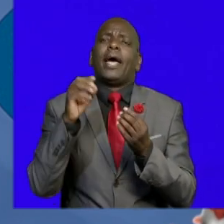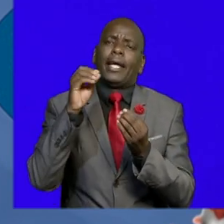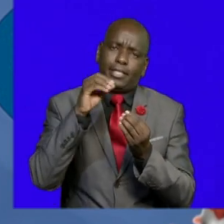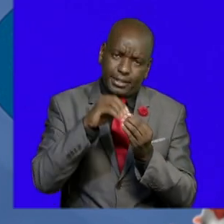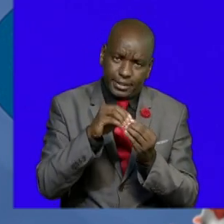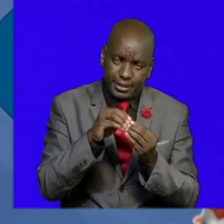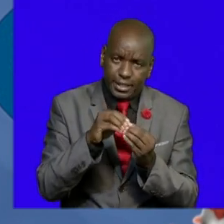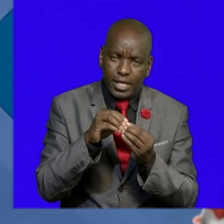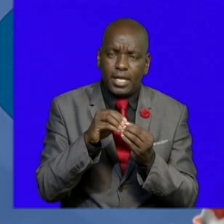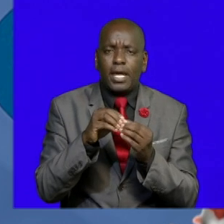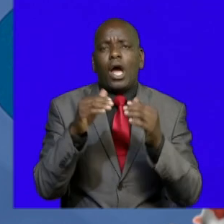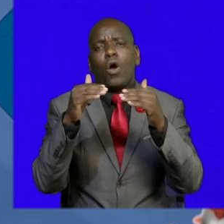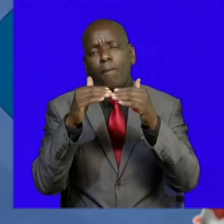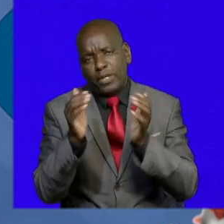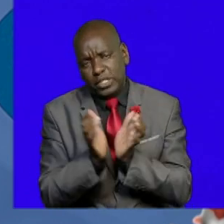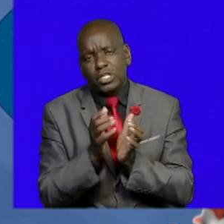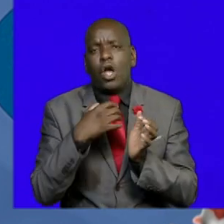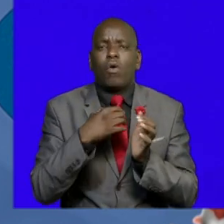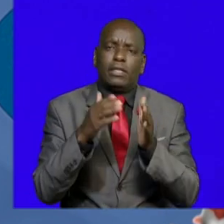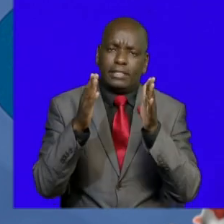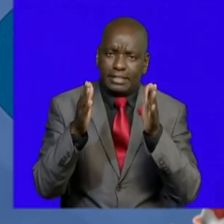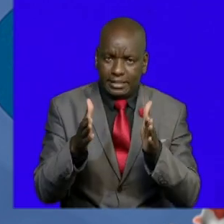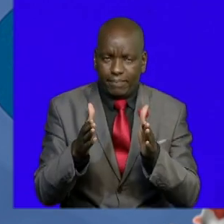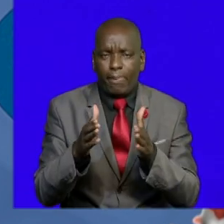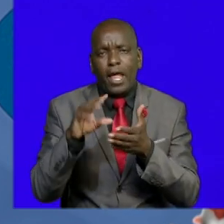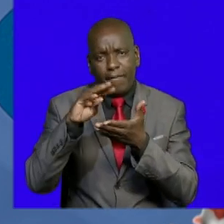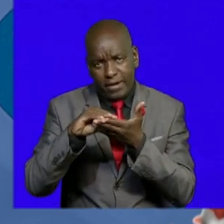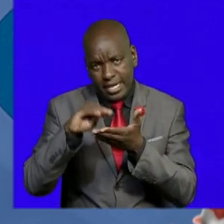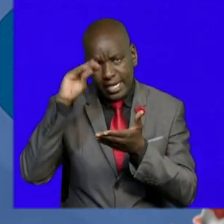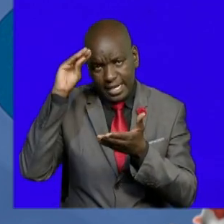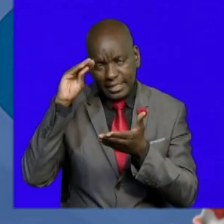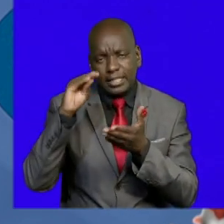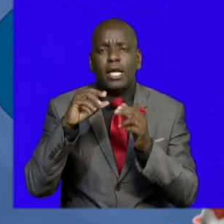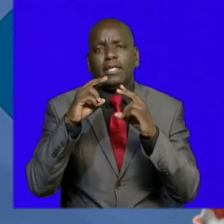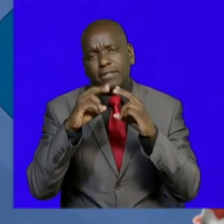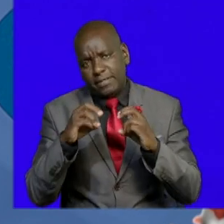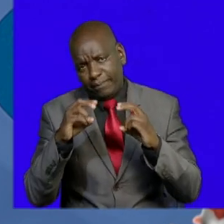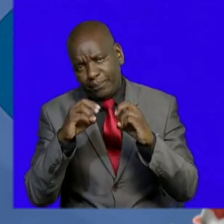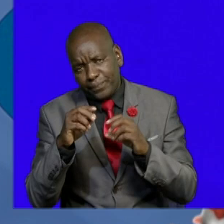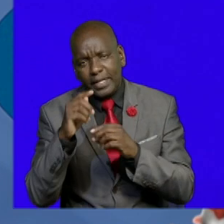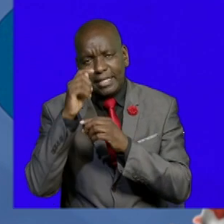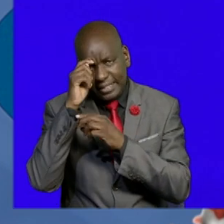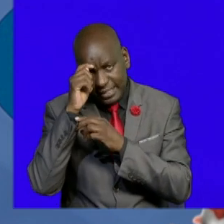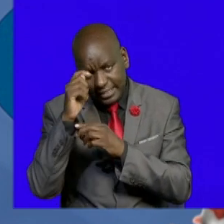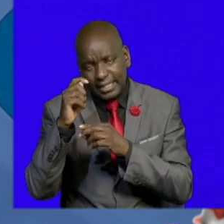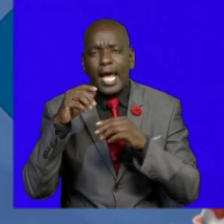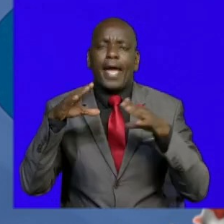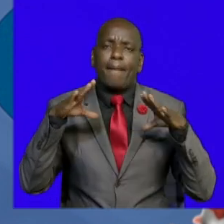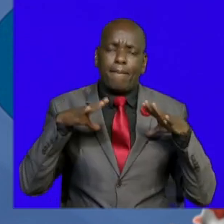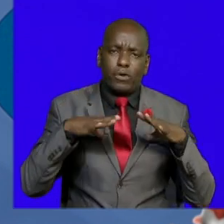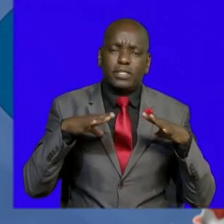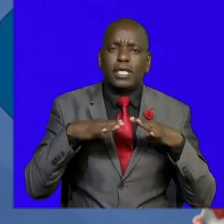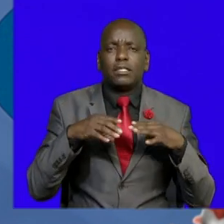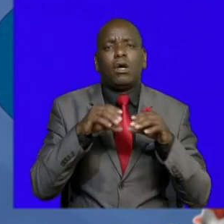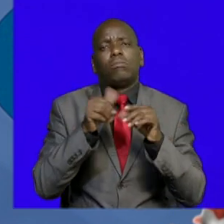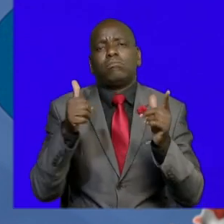to issues of community ownership, we have learned that surveillance and testing are key elements